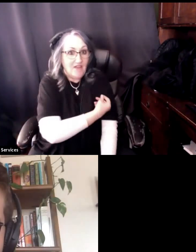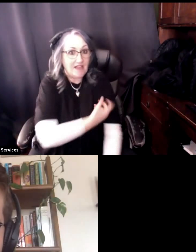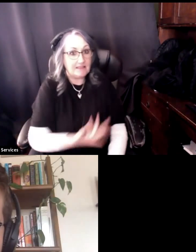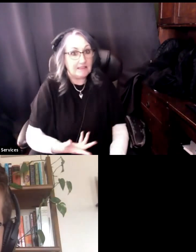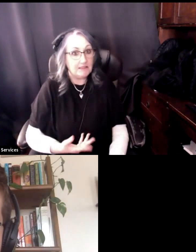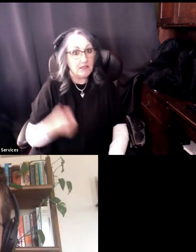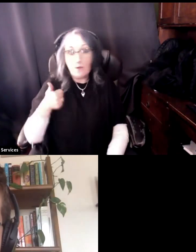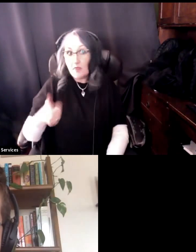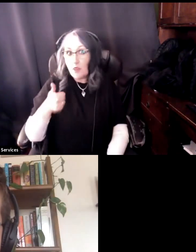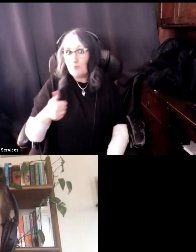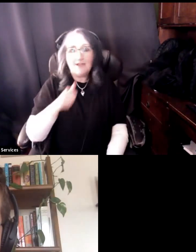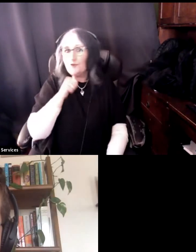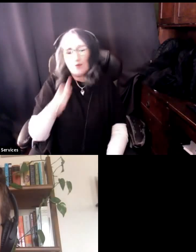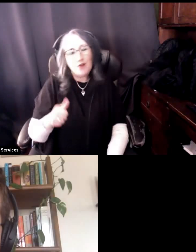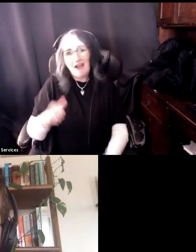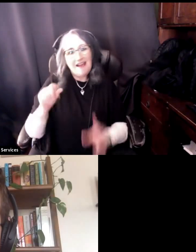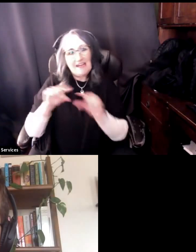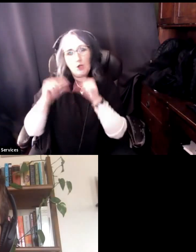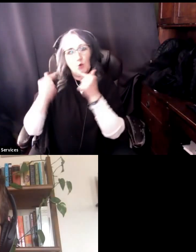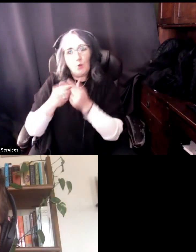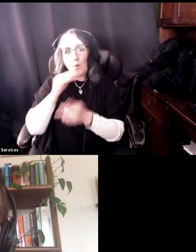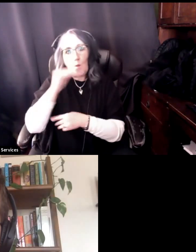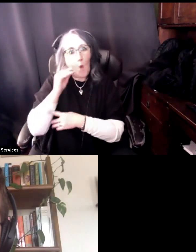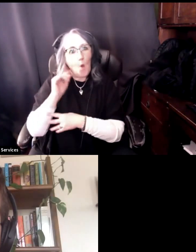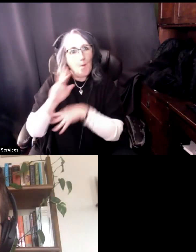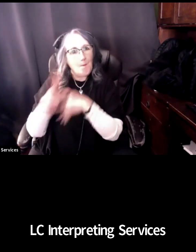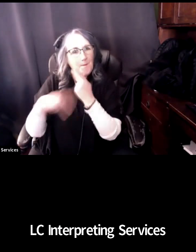not in congregate settings? Right.